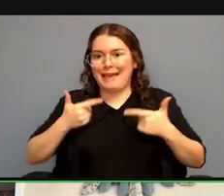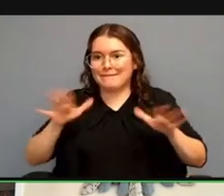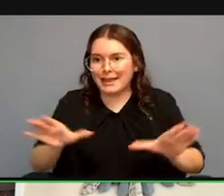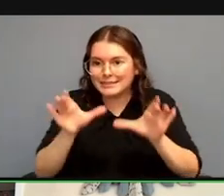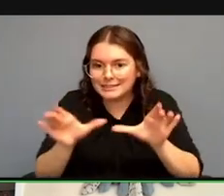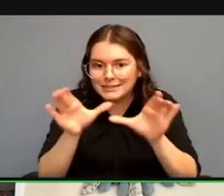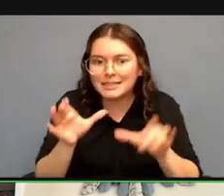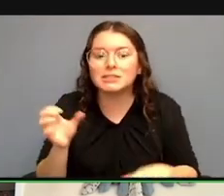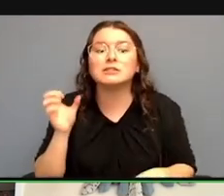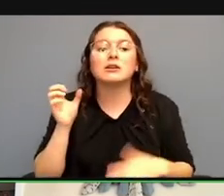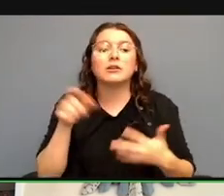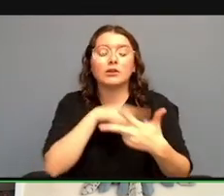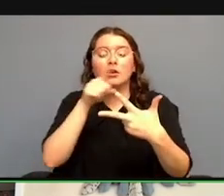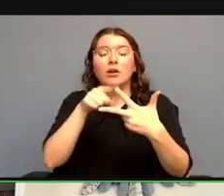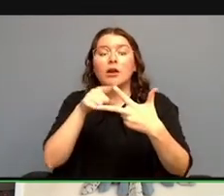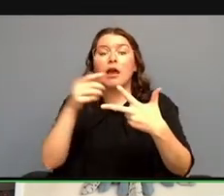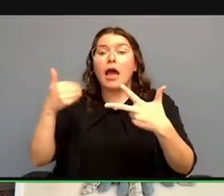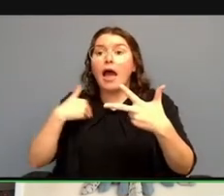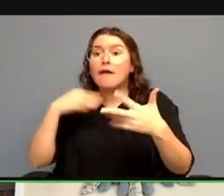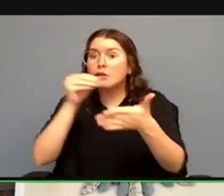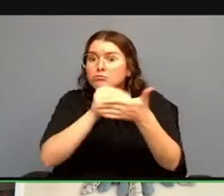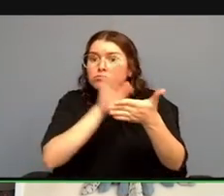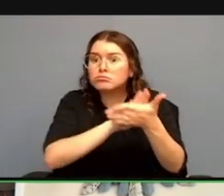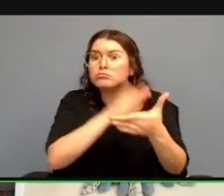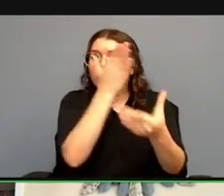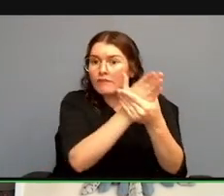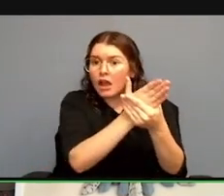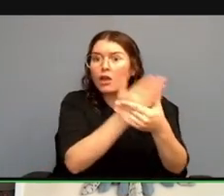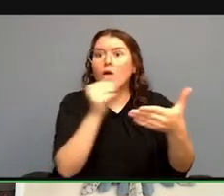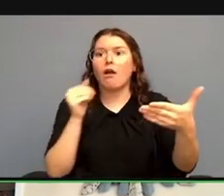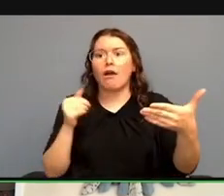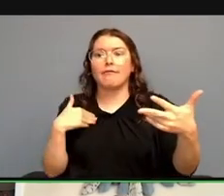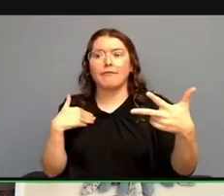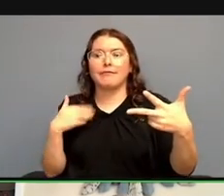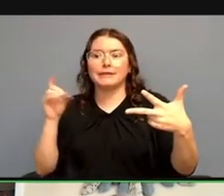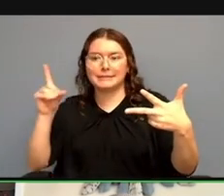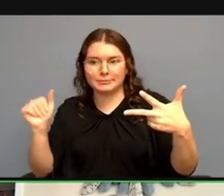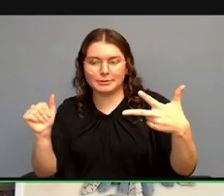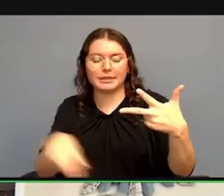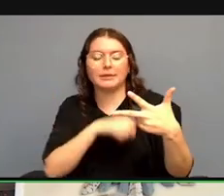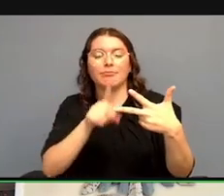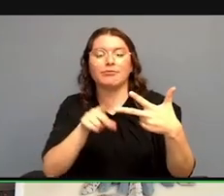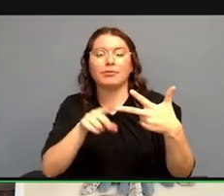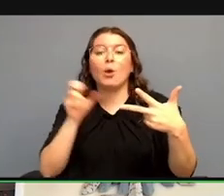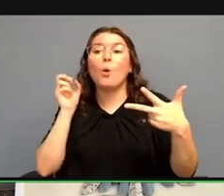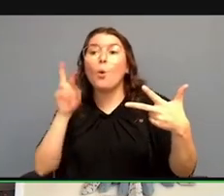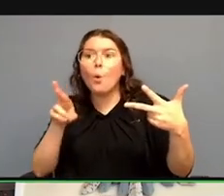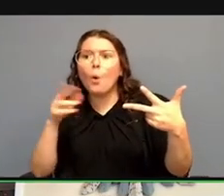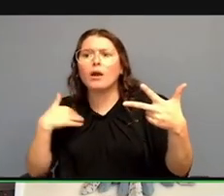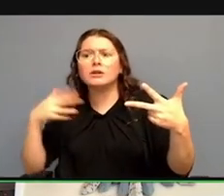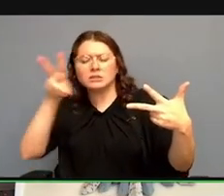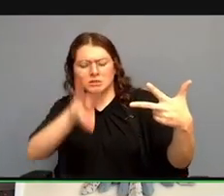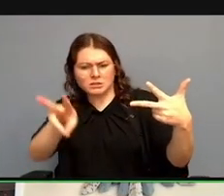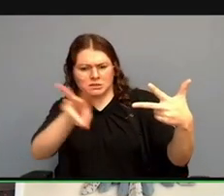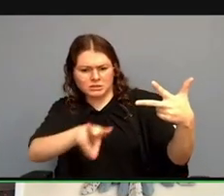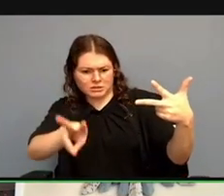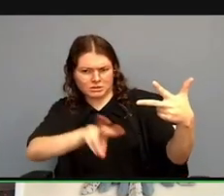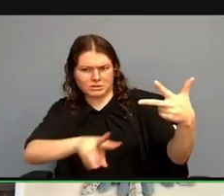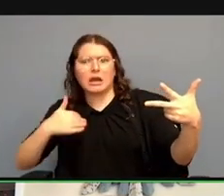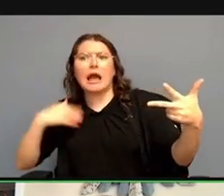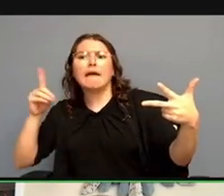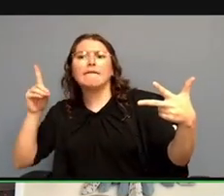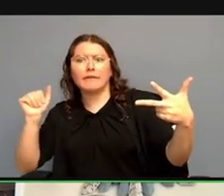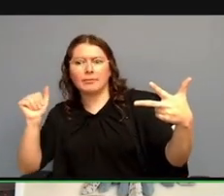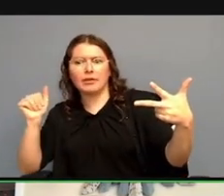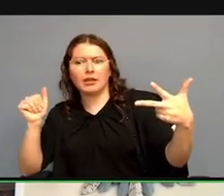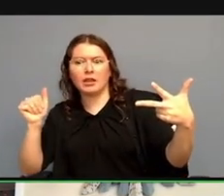have a record of such impairment, or they're regarded as having such impairment. So that means you